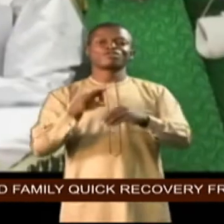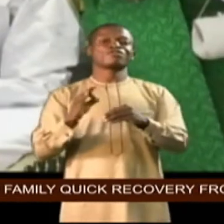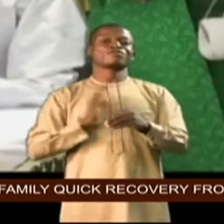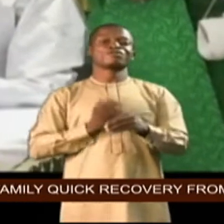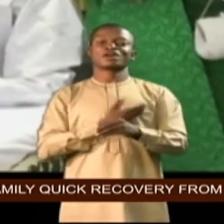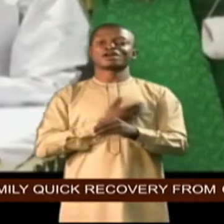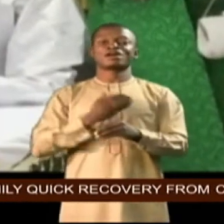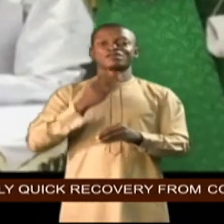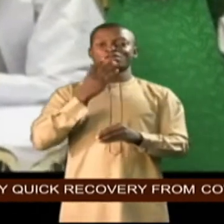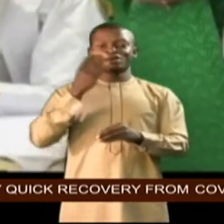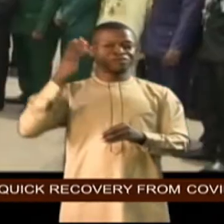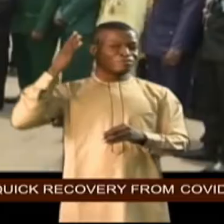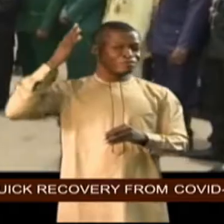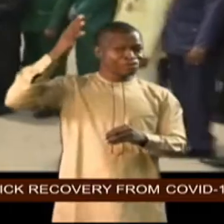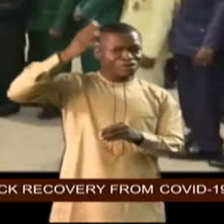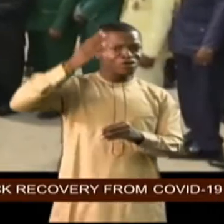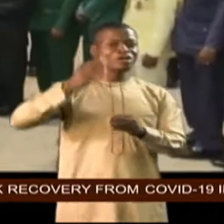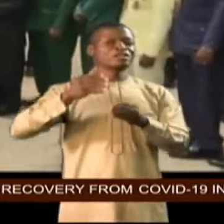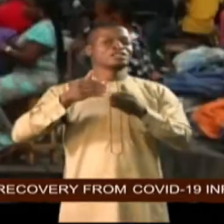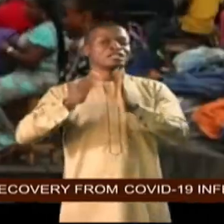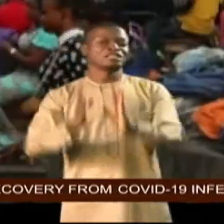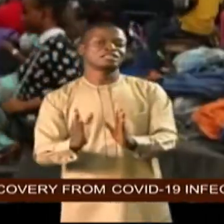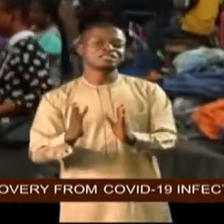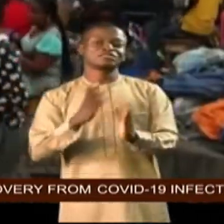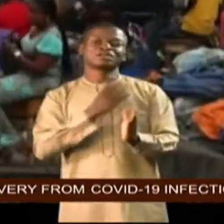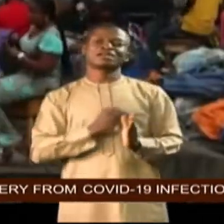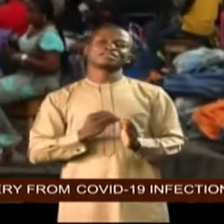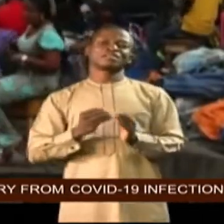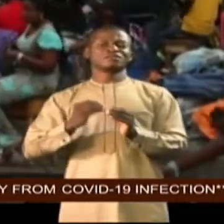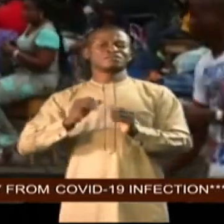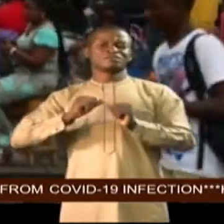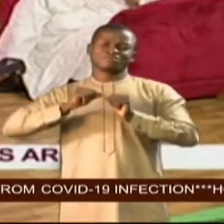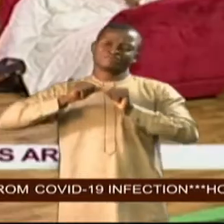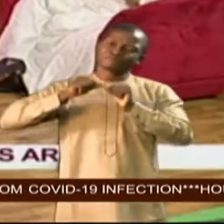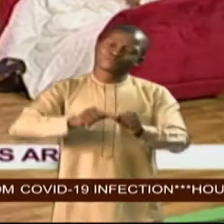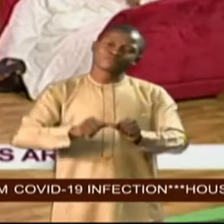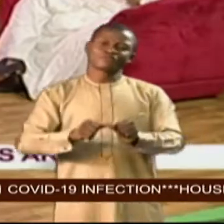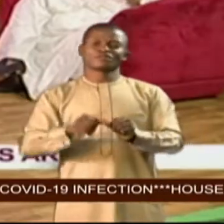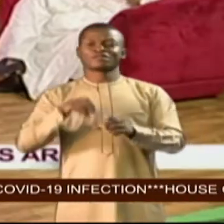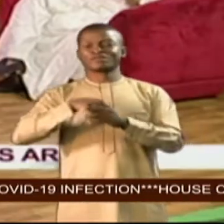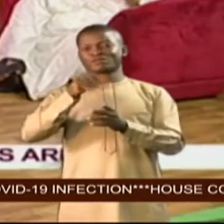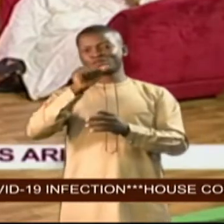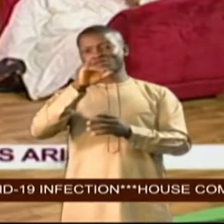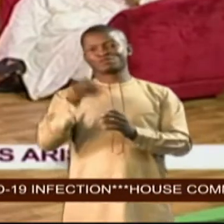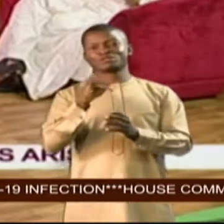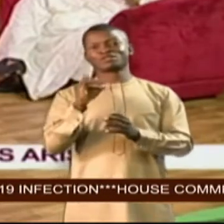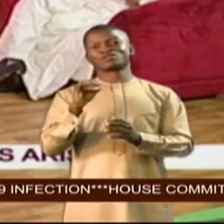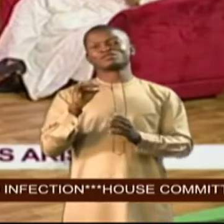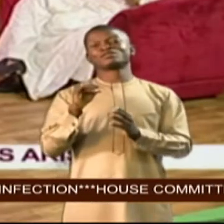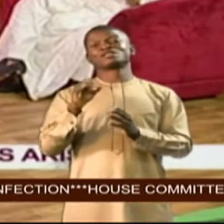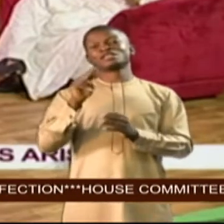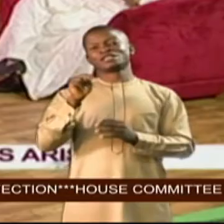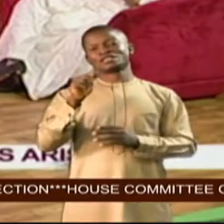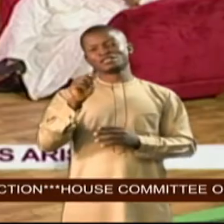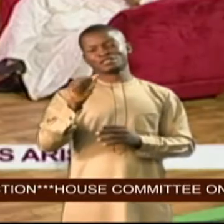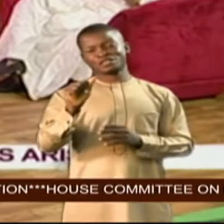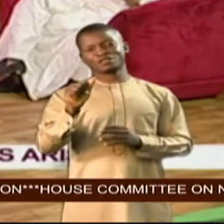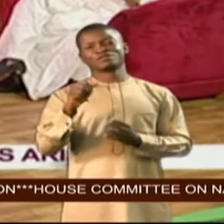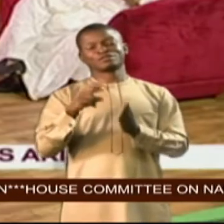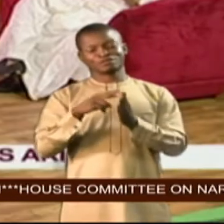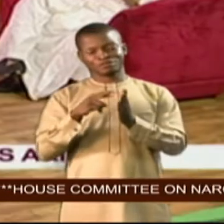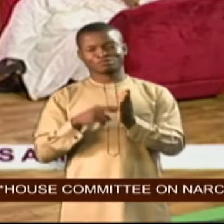fathers, the present leadership, as well as the resilience of Nigerians. In Abuja, Olusheye Adiagbo,